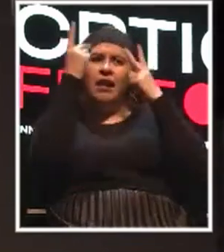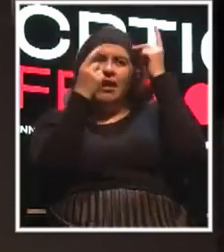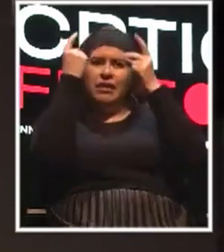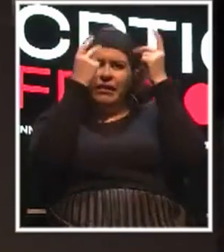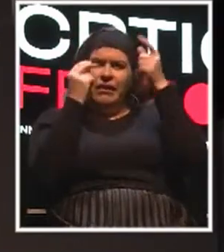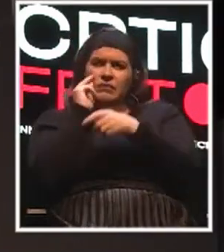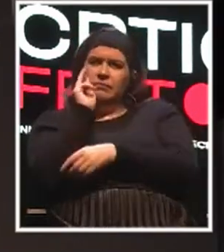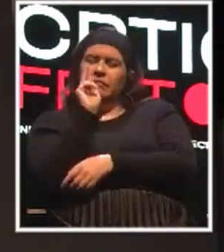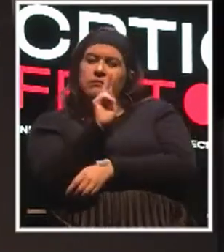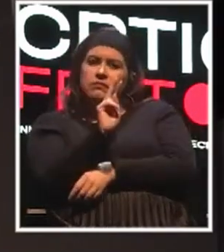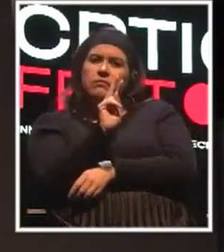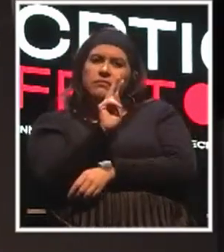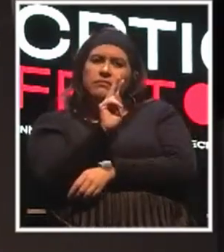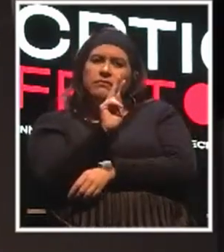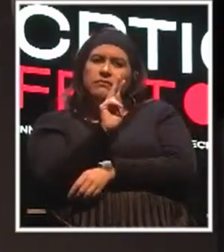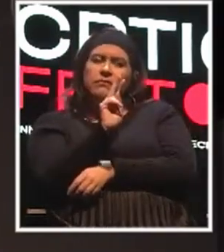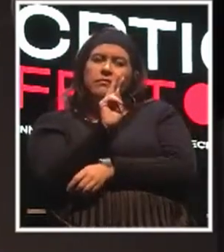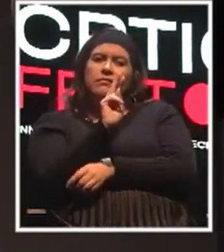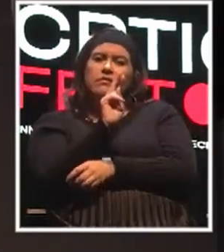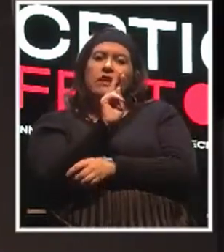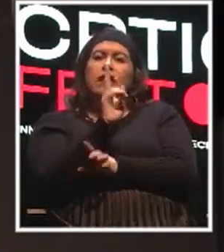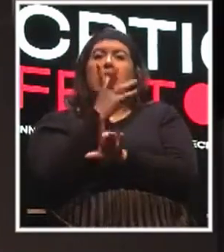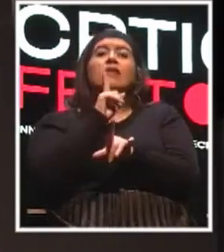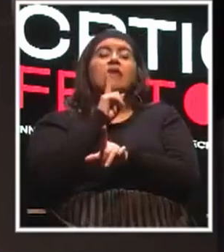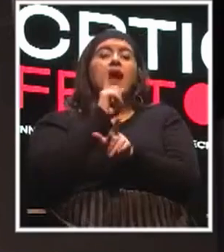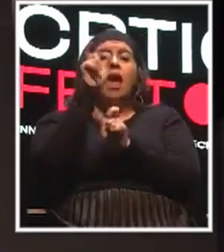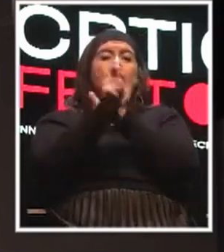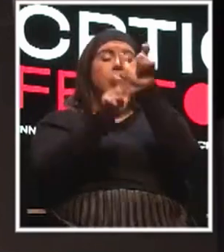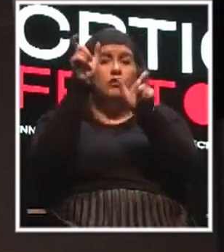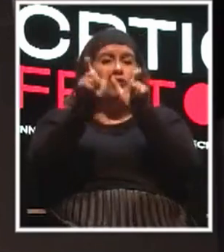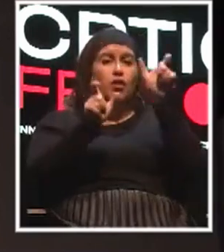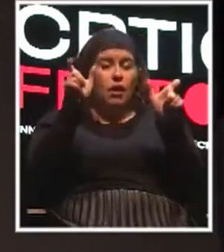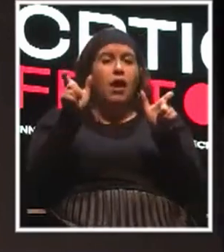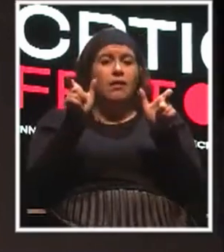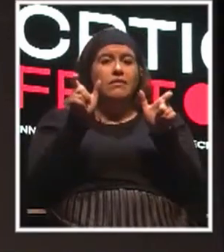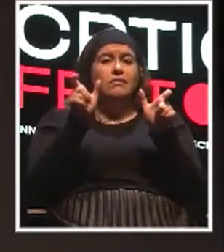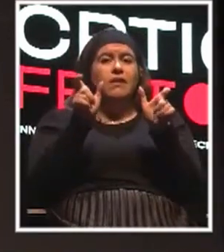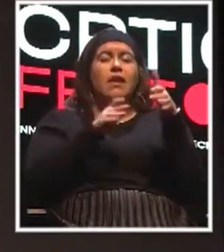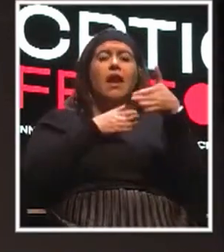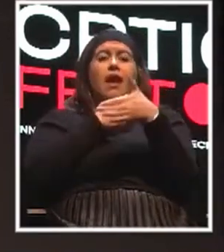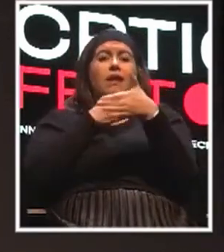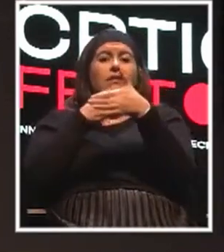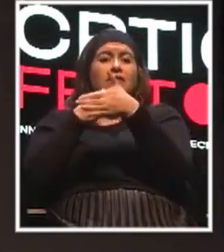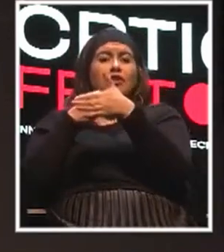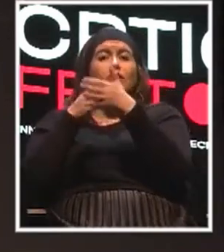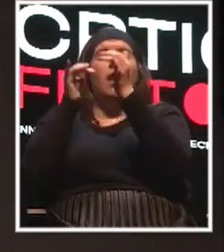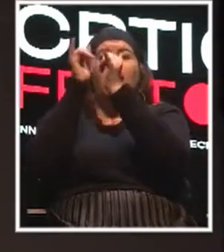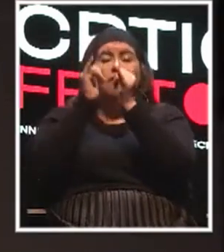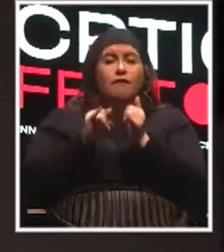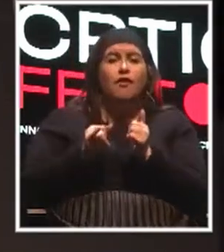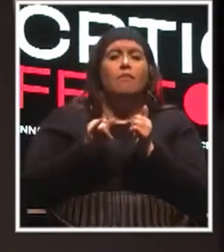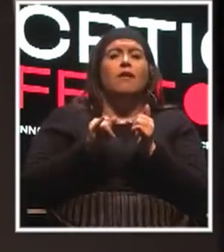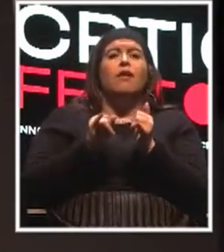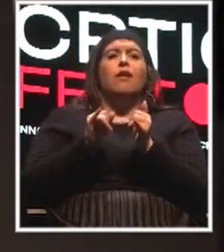come up with within the constraints of its form and its format, the way that it works. That's the brilliant thing, right? That's